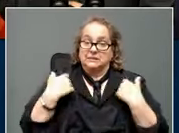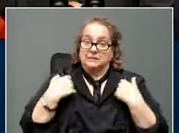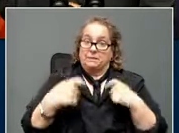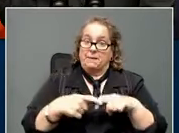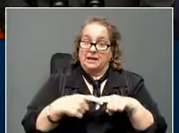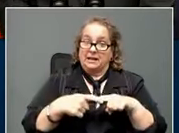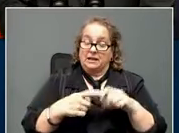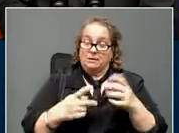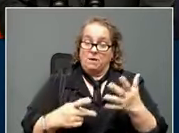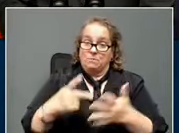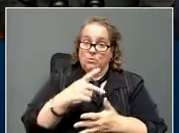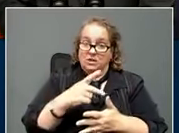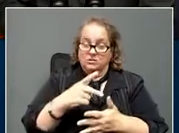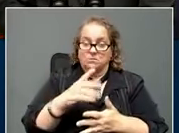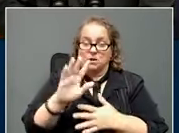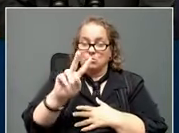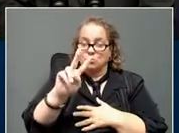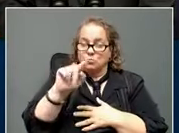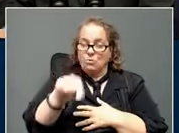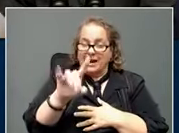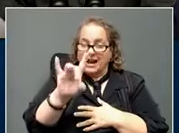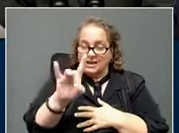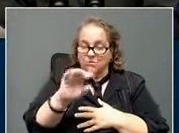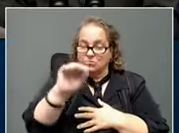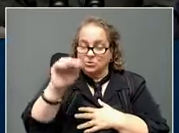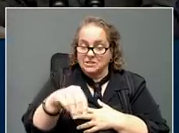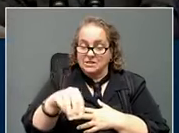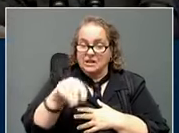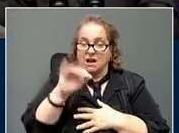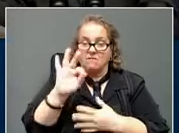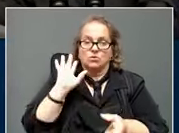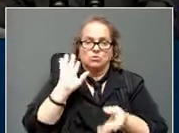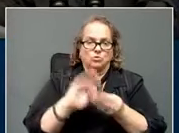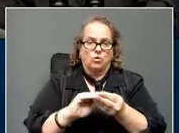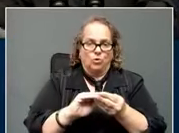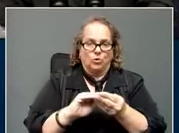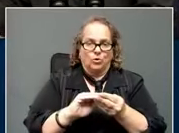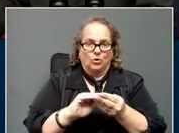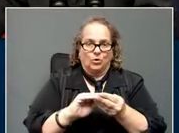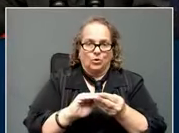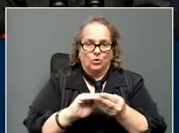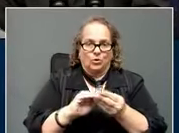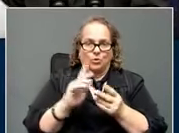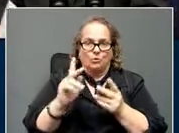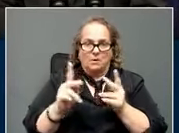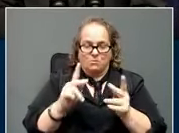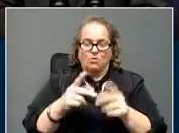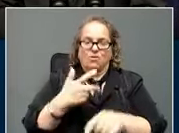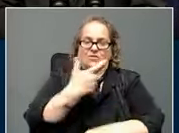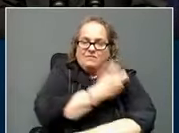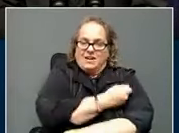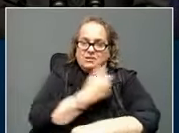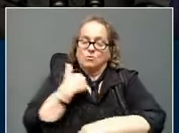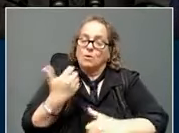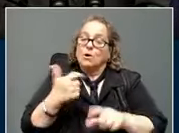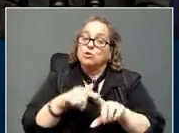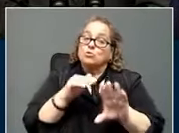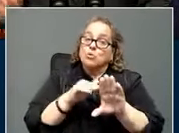up 2.8% of total individuals vaccinated. I want to remind you